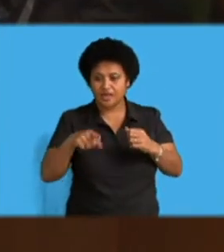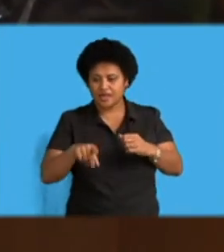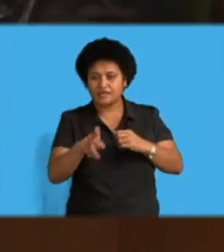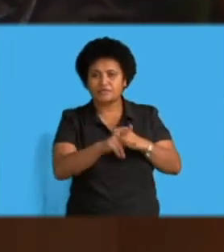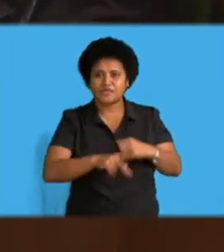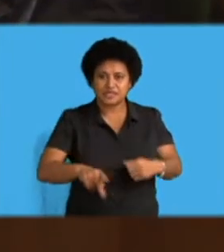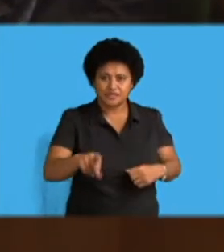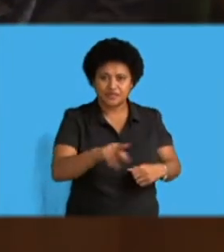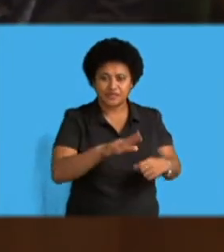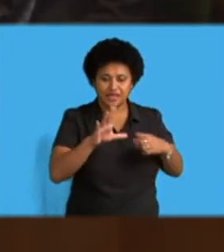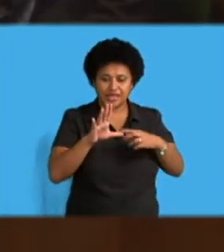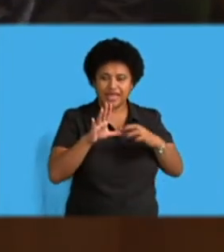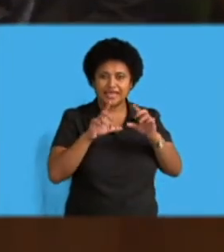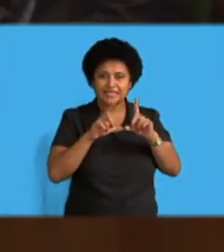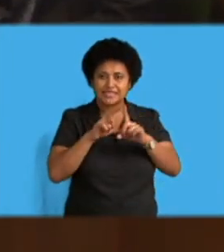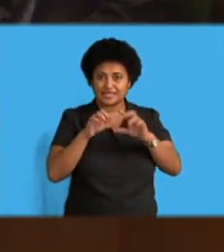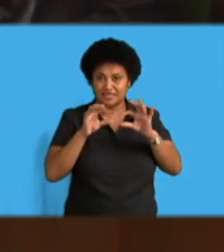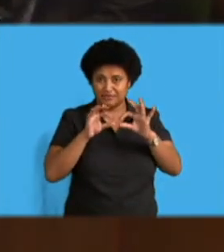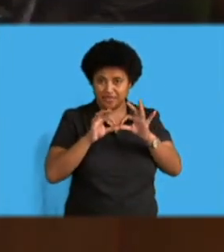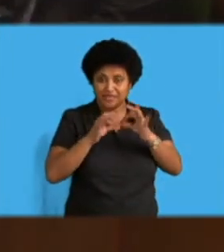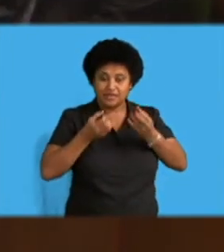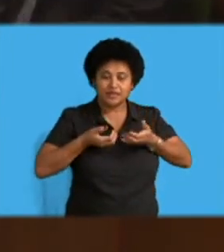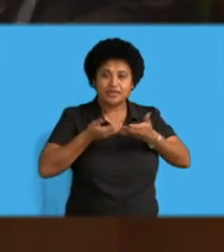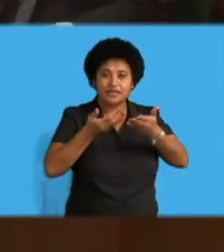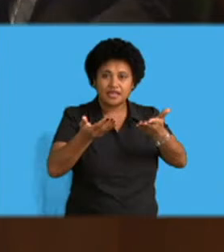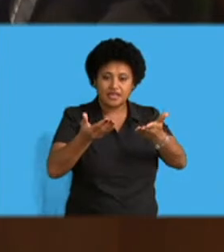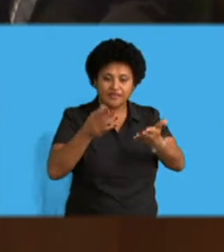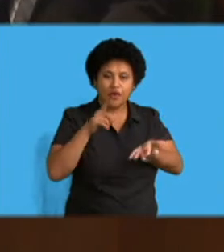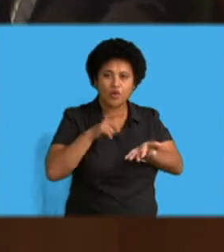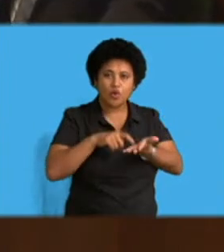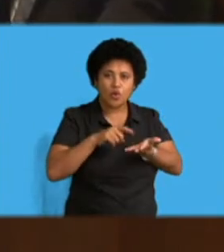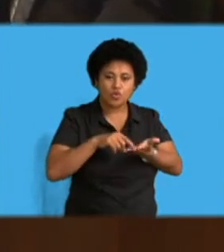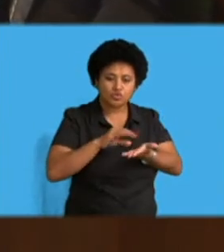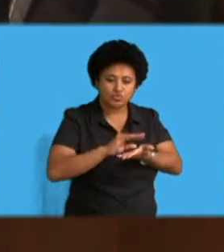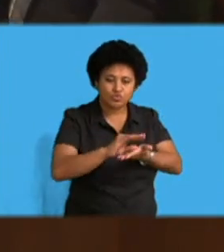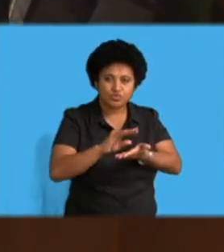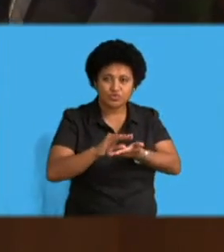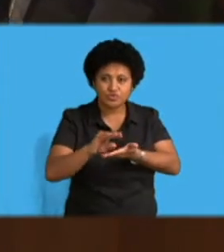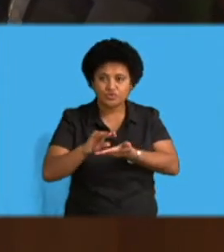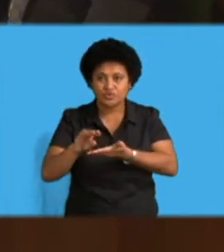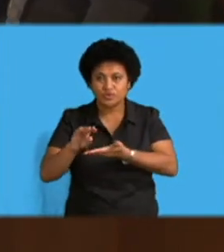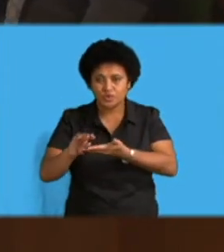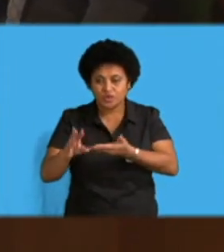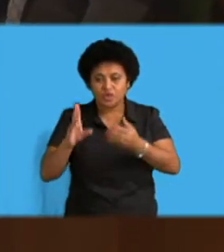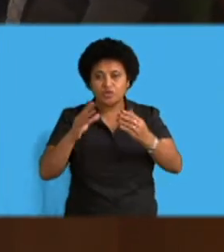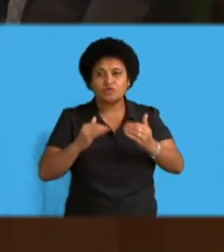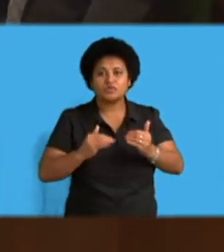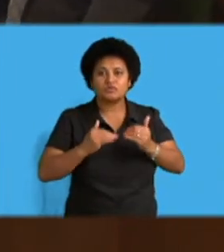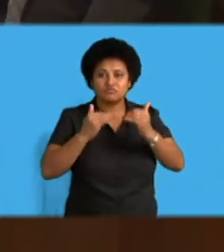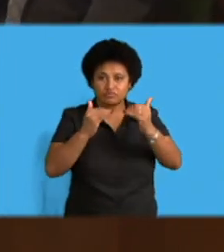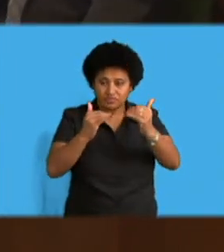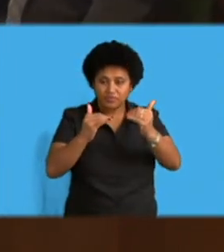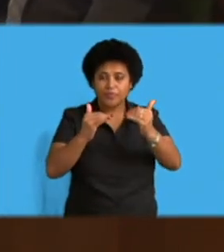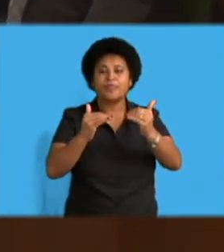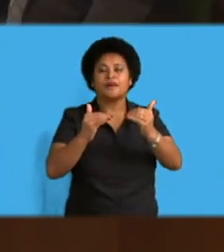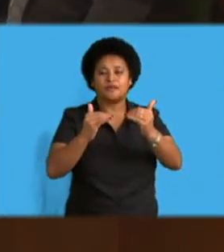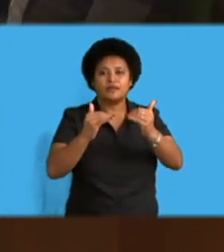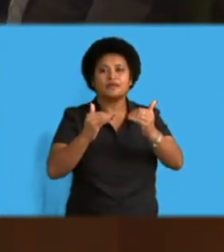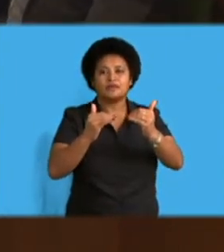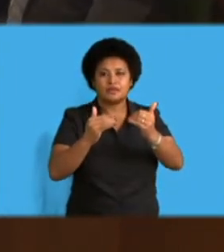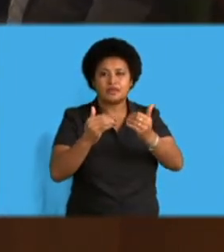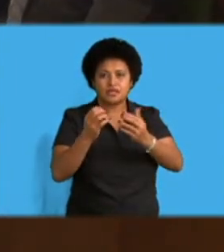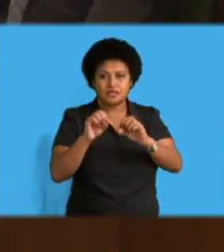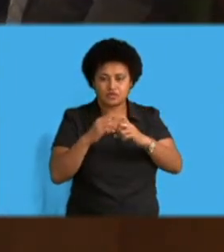members and partners by providing loans, technical assistance, grants and equity investments to promote social and economic development. ADB is owned